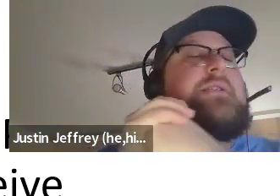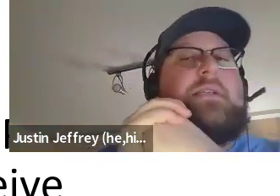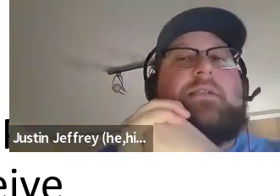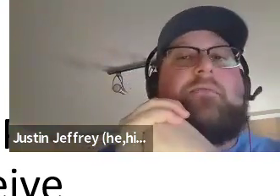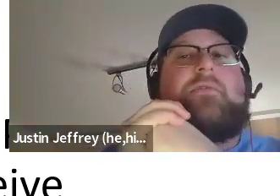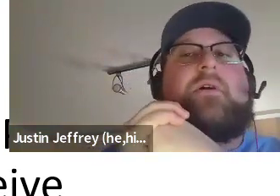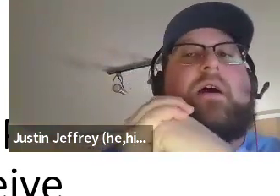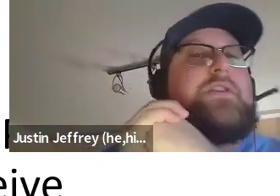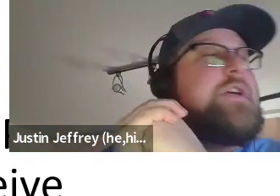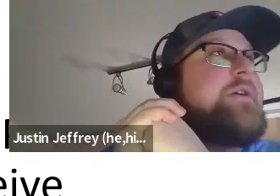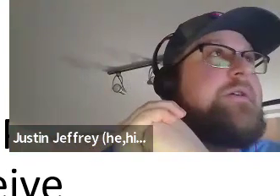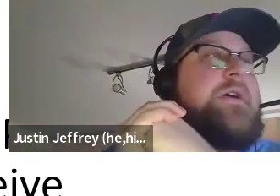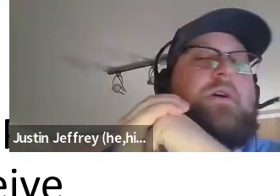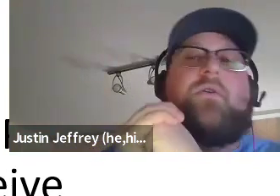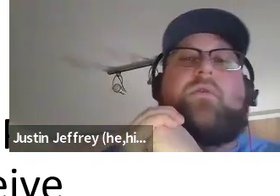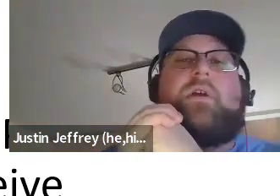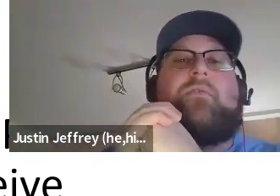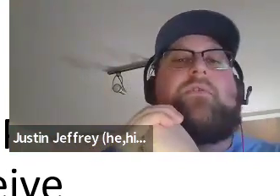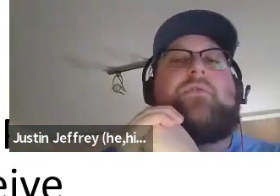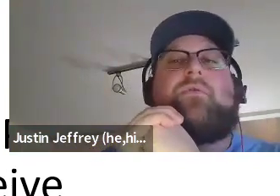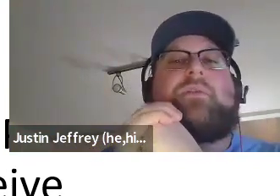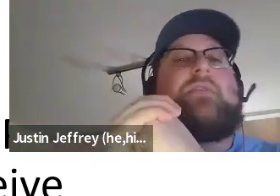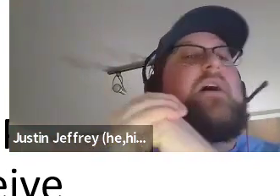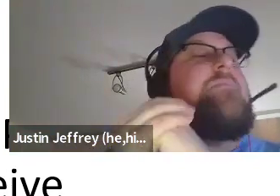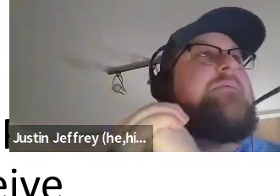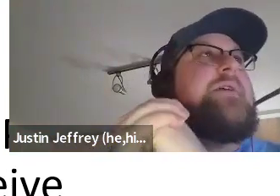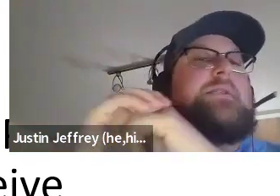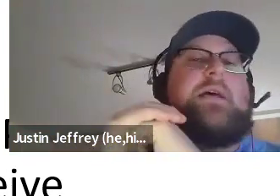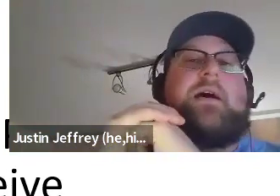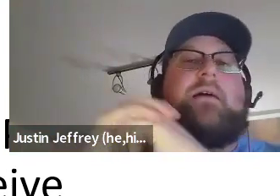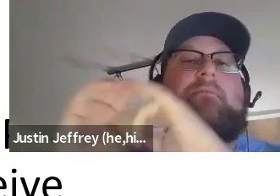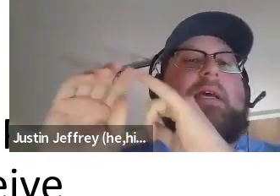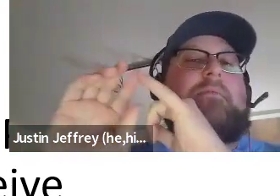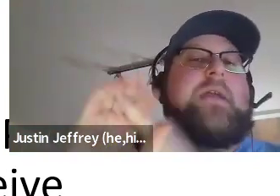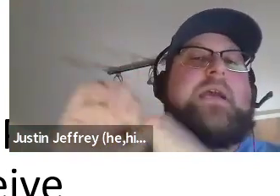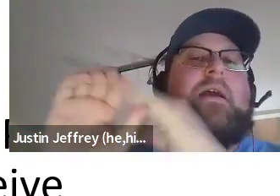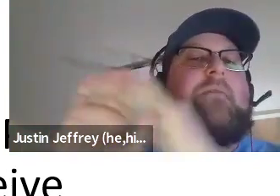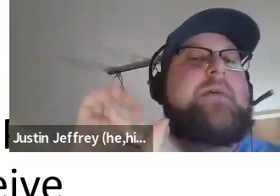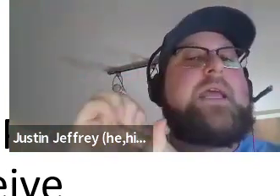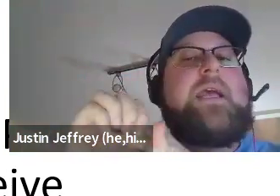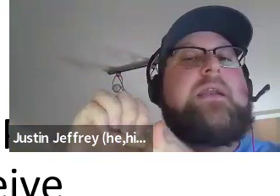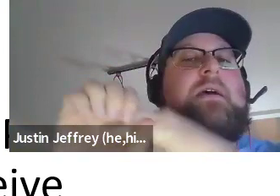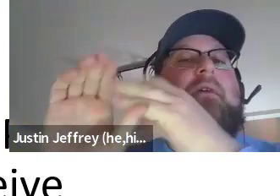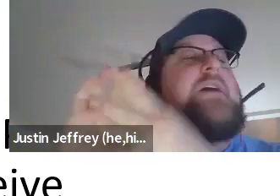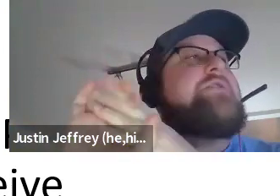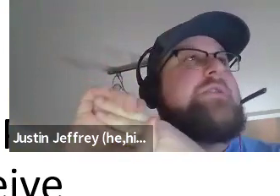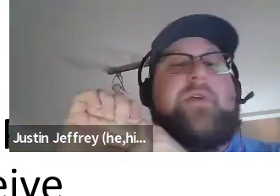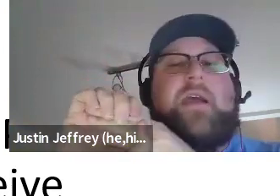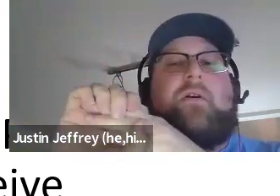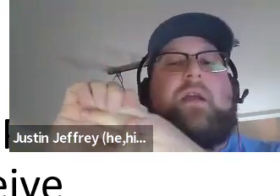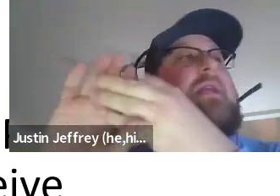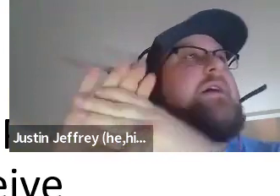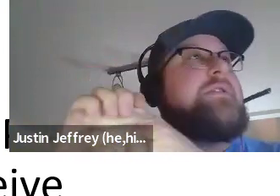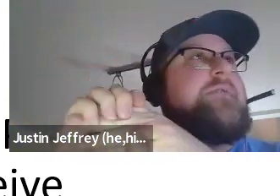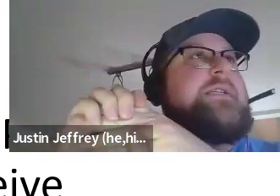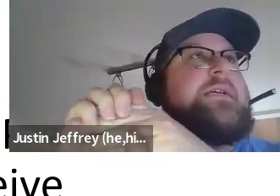patient assistance if you are uninsured or if you receive health benefits like Medicare, Medicaid, Veterans